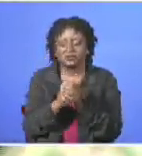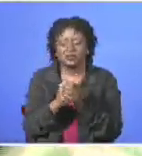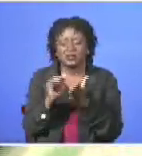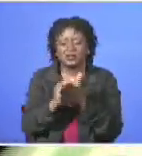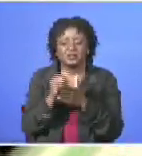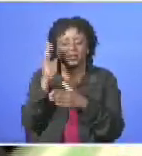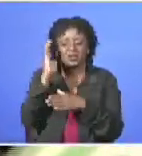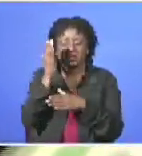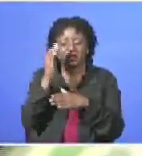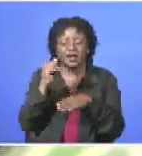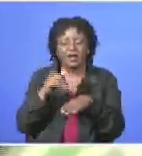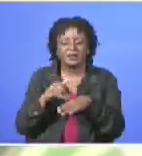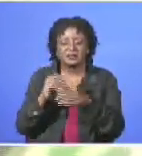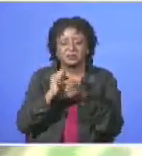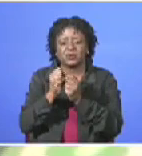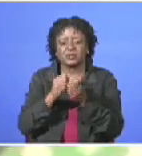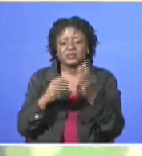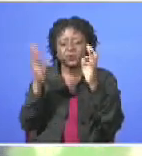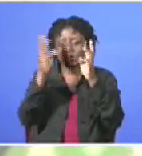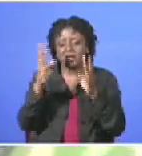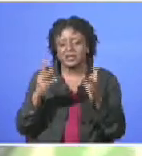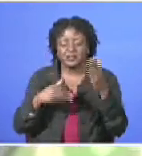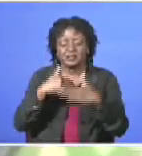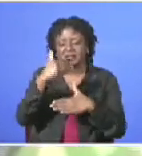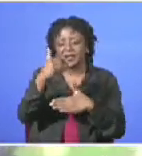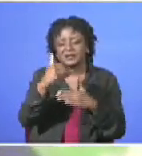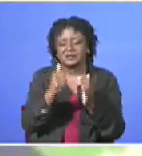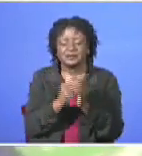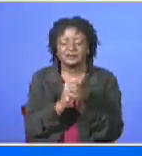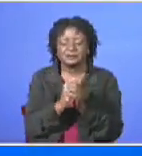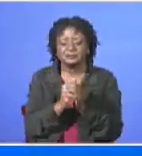been a look at sports. A quick check on weather is up next.